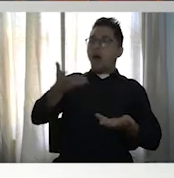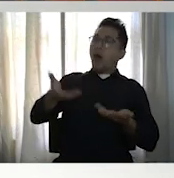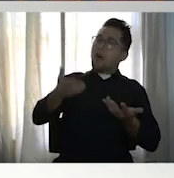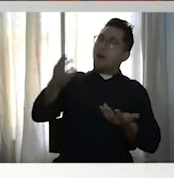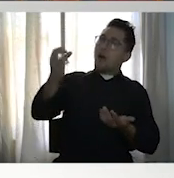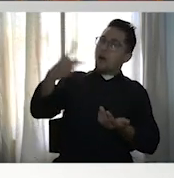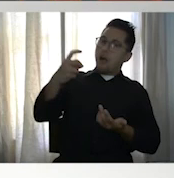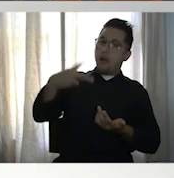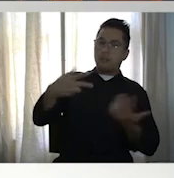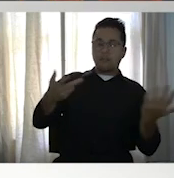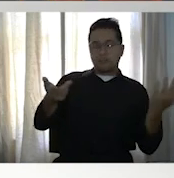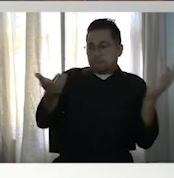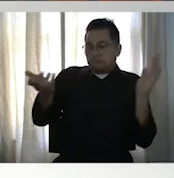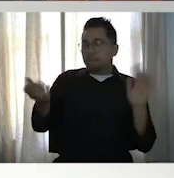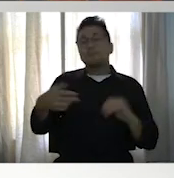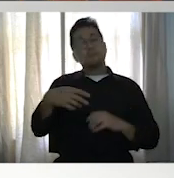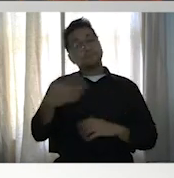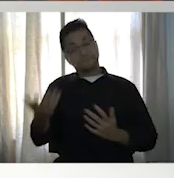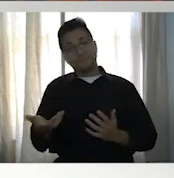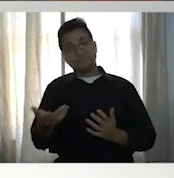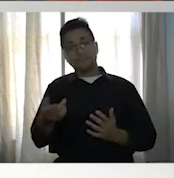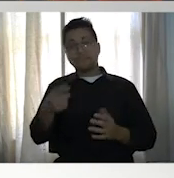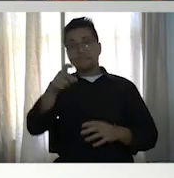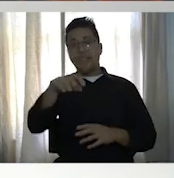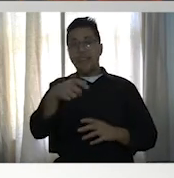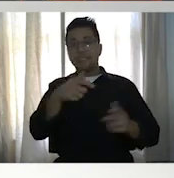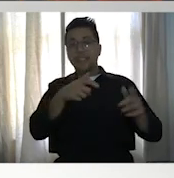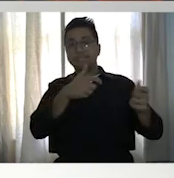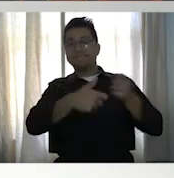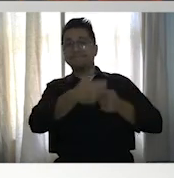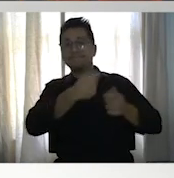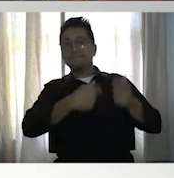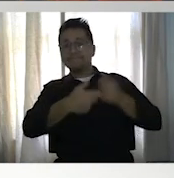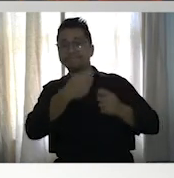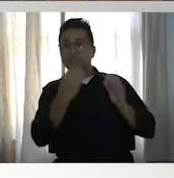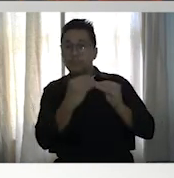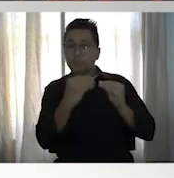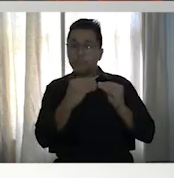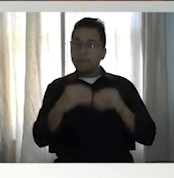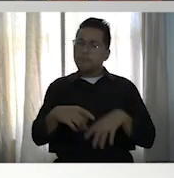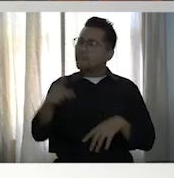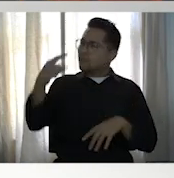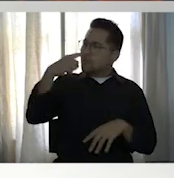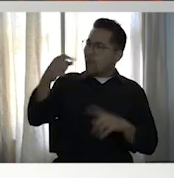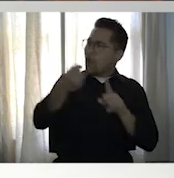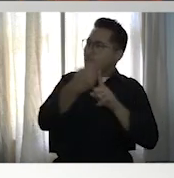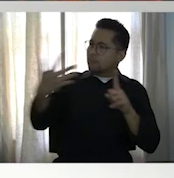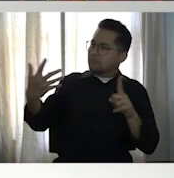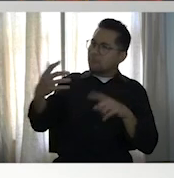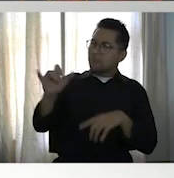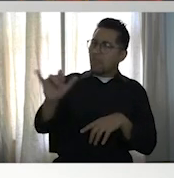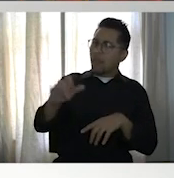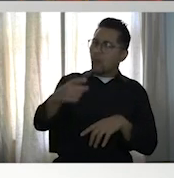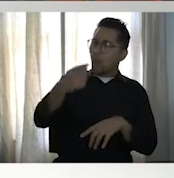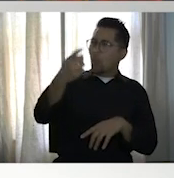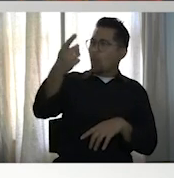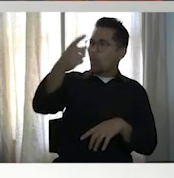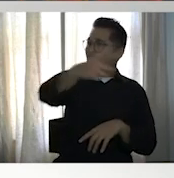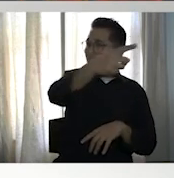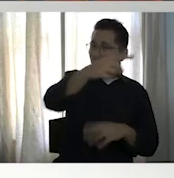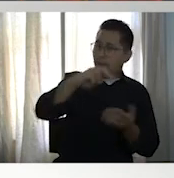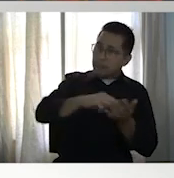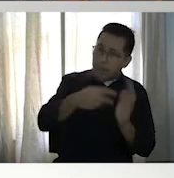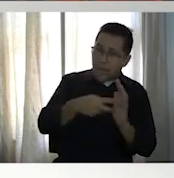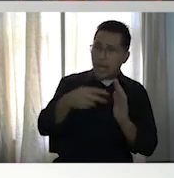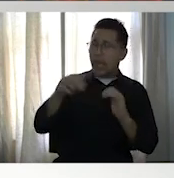okay, then you know, you got to press further. Yeah, so like you could expand on that, maybe like what do they need, how